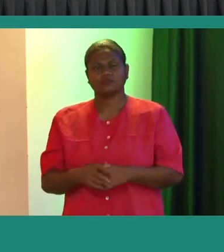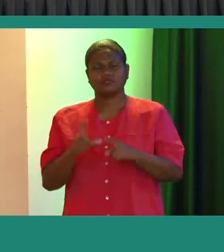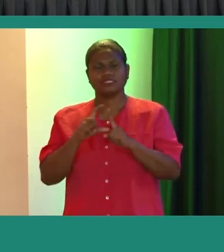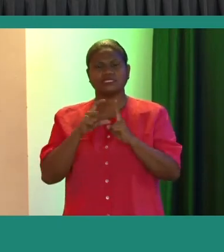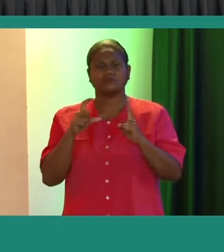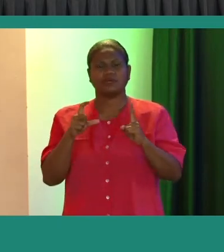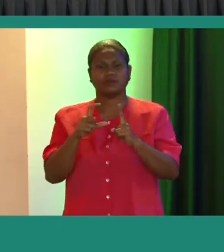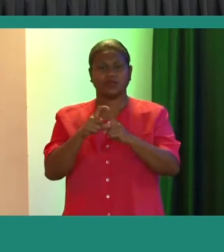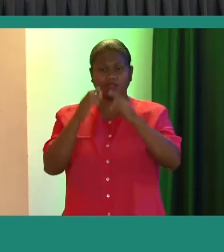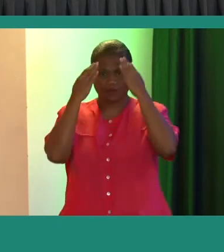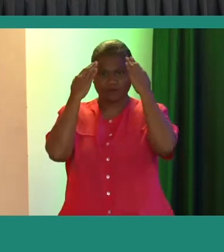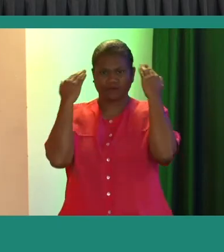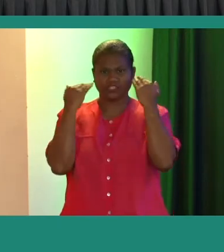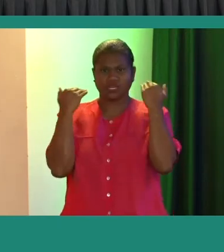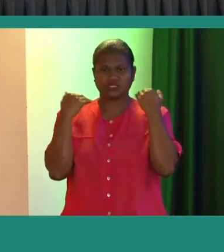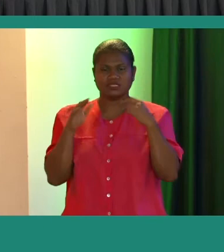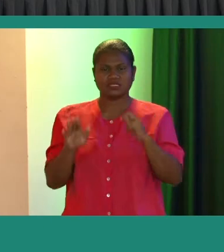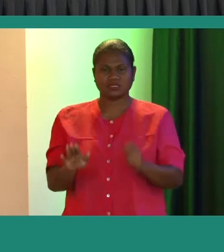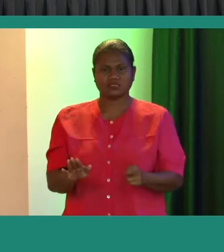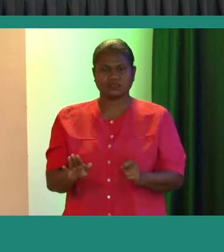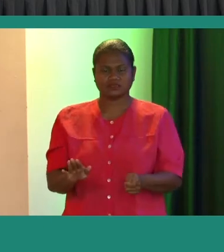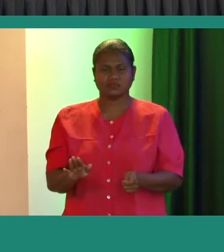the